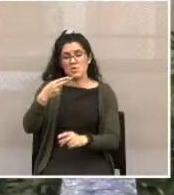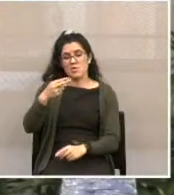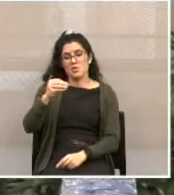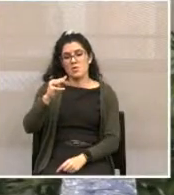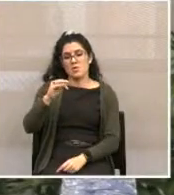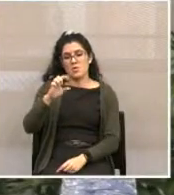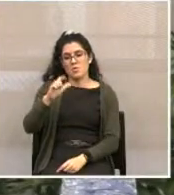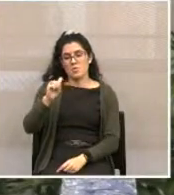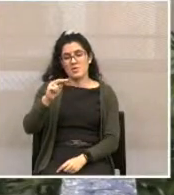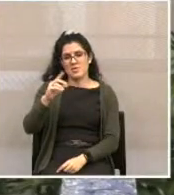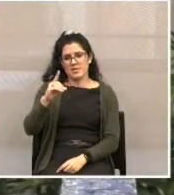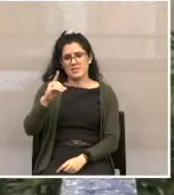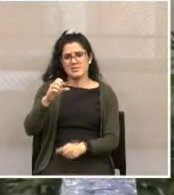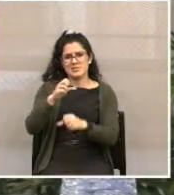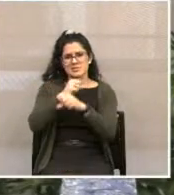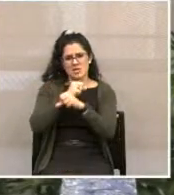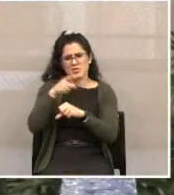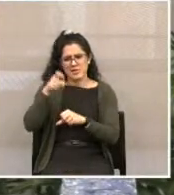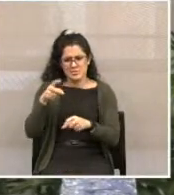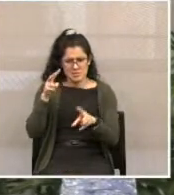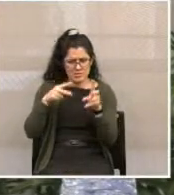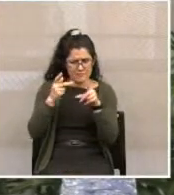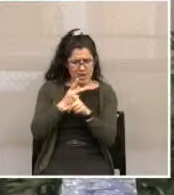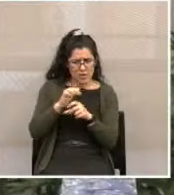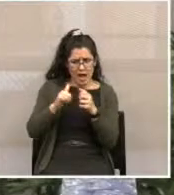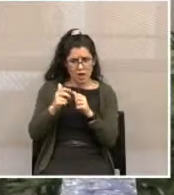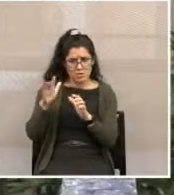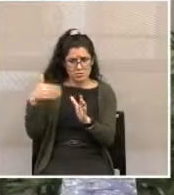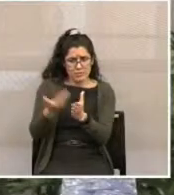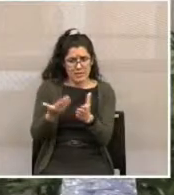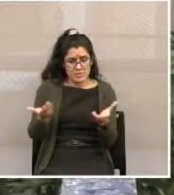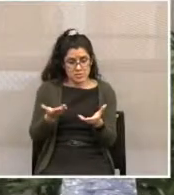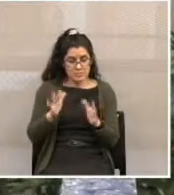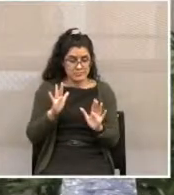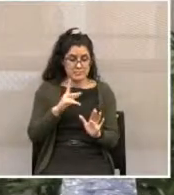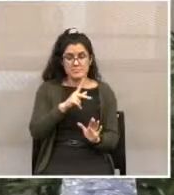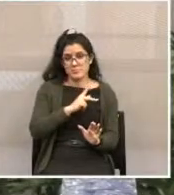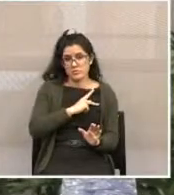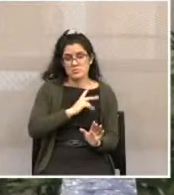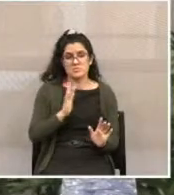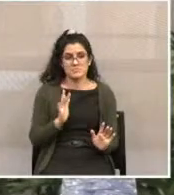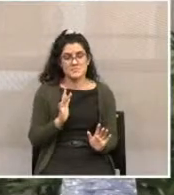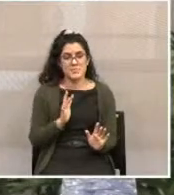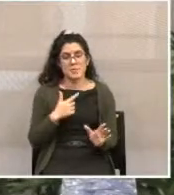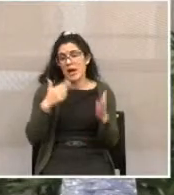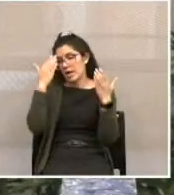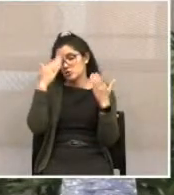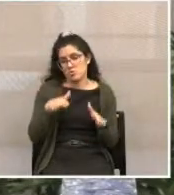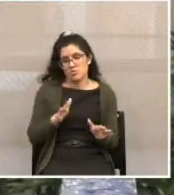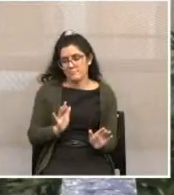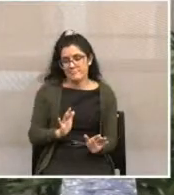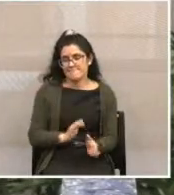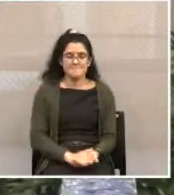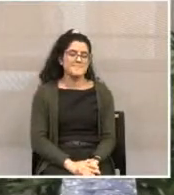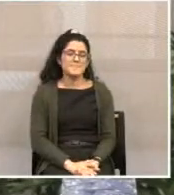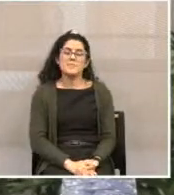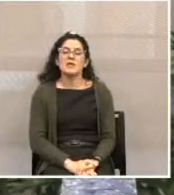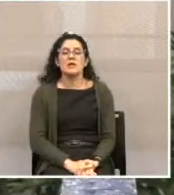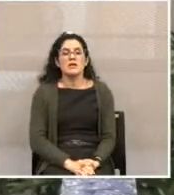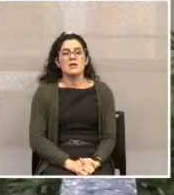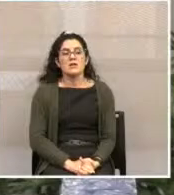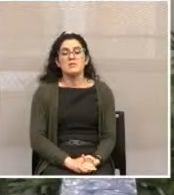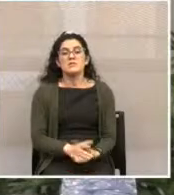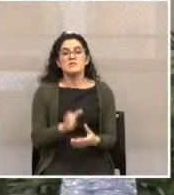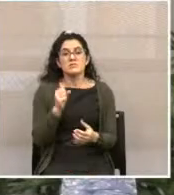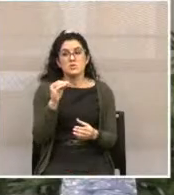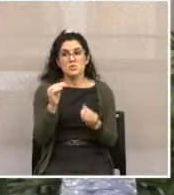country from Spain during the lockdown. I've heard stories, but I don't know that much about it. And so